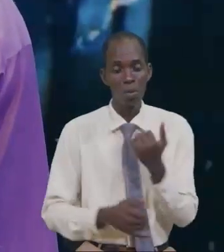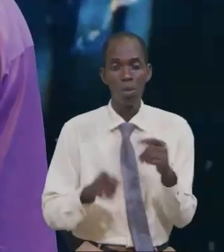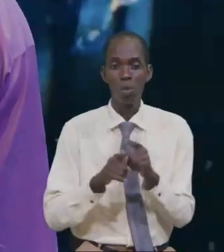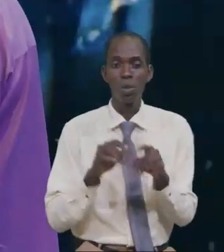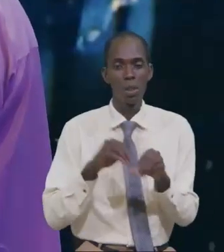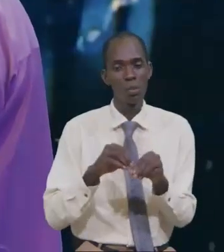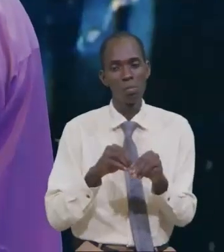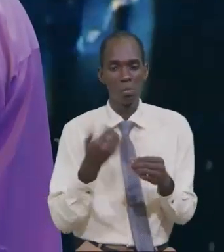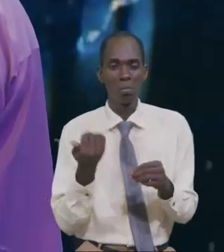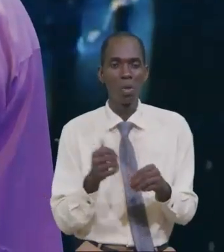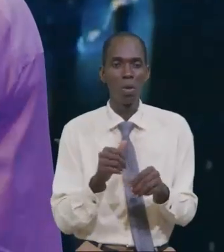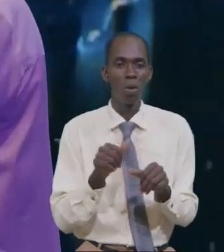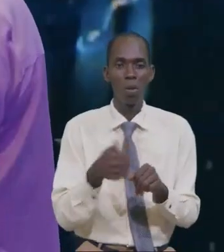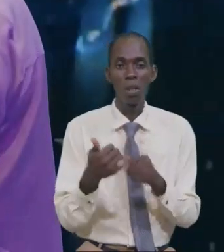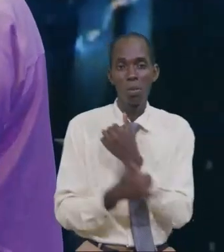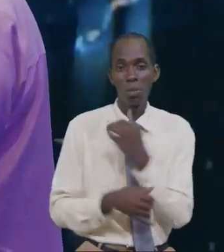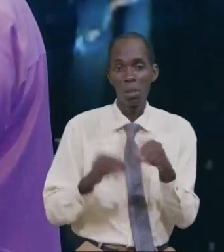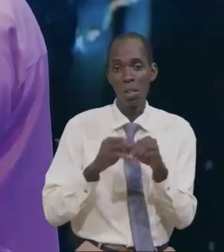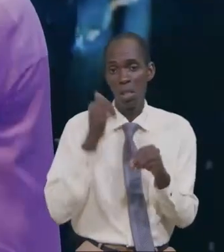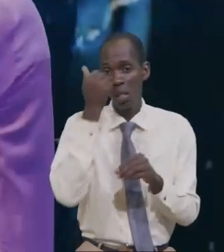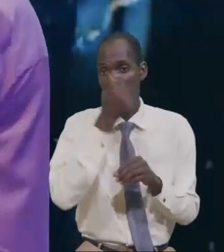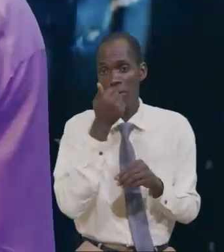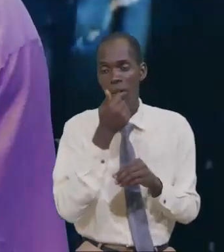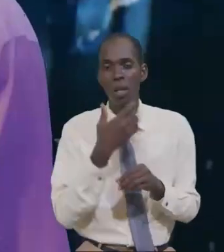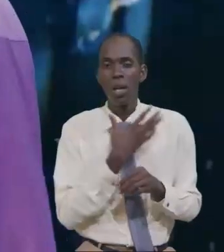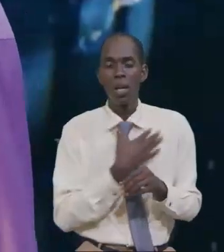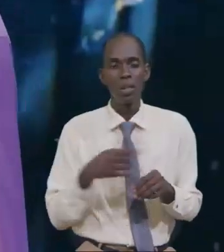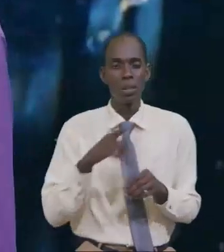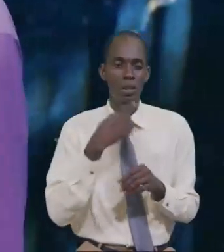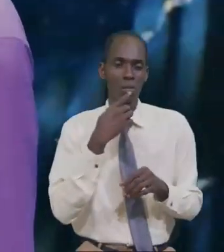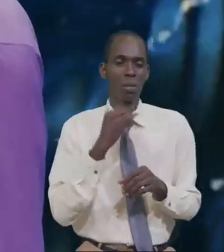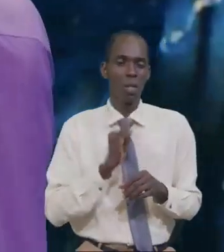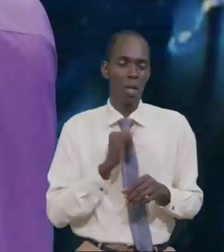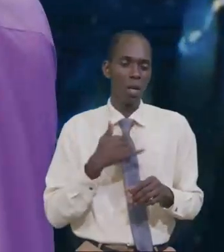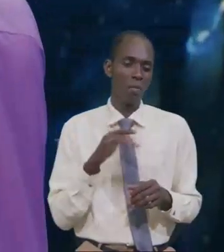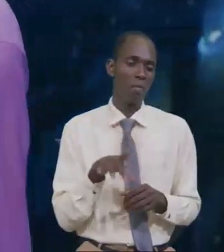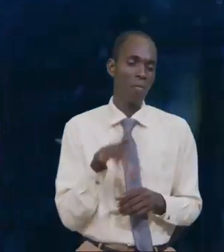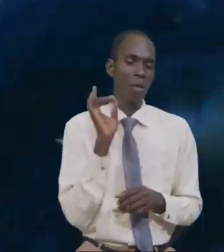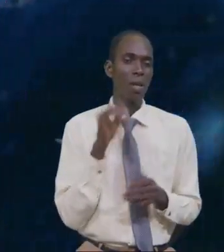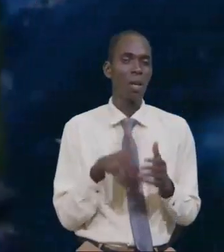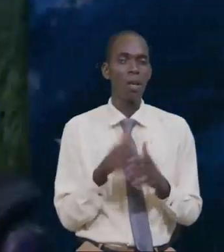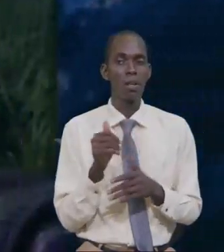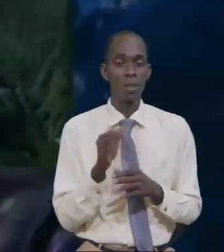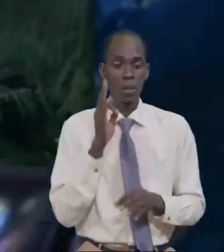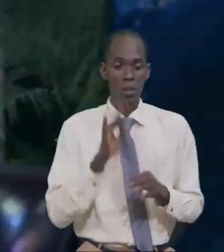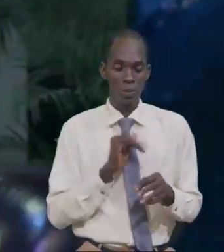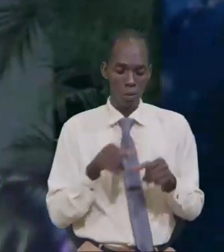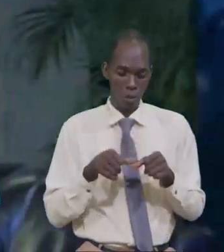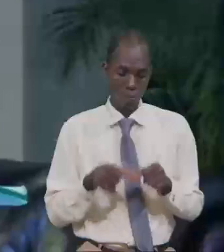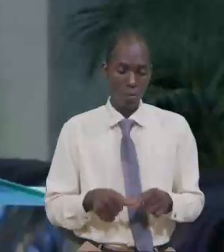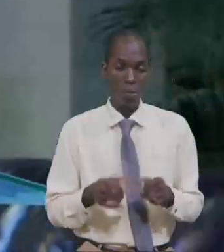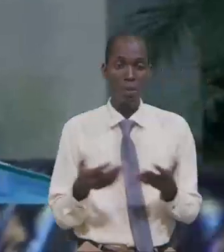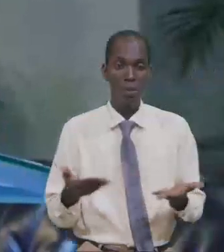this place, I cannot make it. Therefore, I will travel to, they will mention